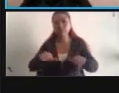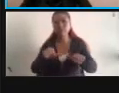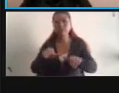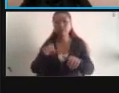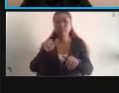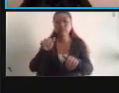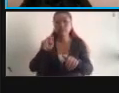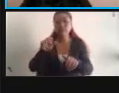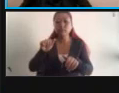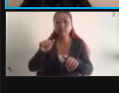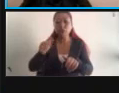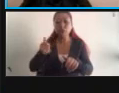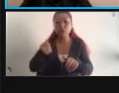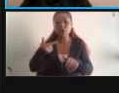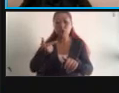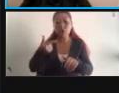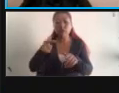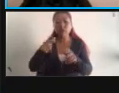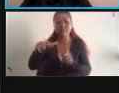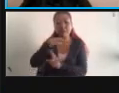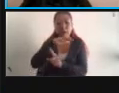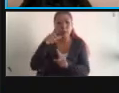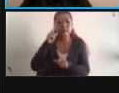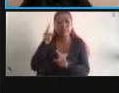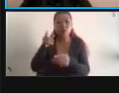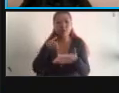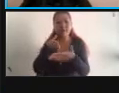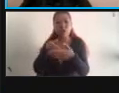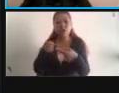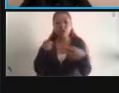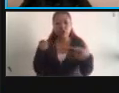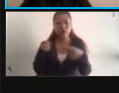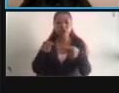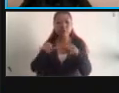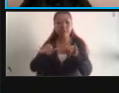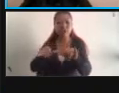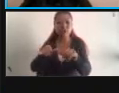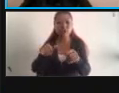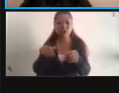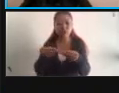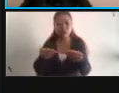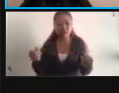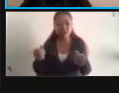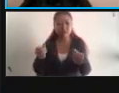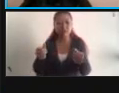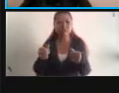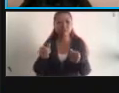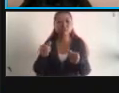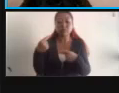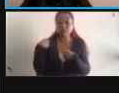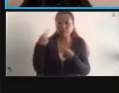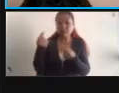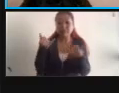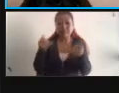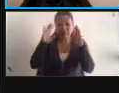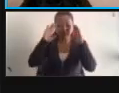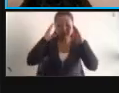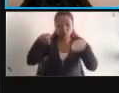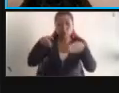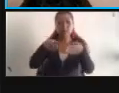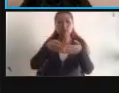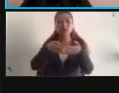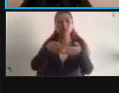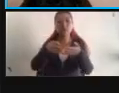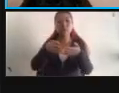to characterize and develop countermeasures to mitigate the team risk. To date, much of the team risk research has focused on isolated and